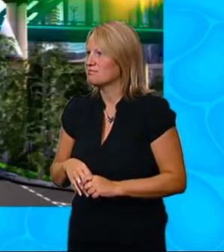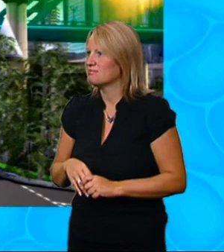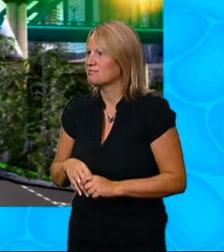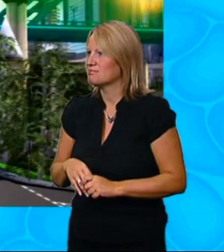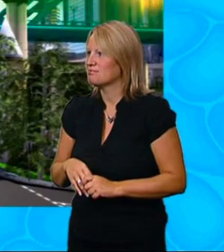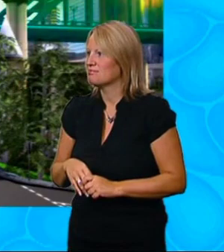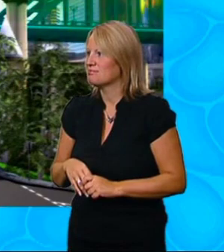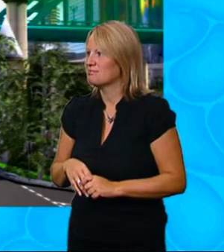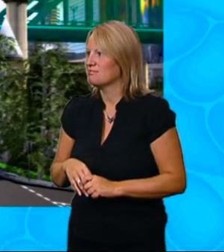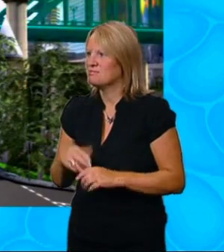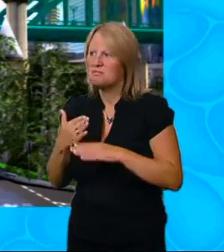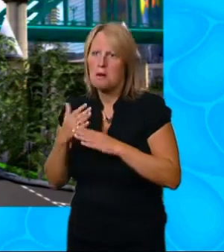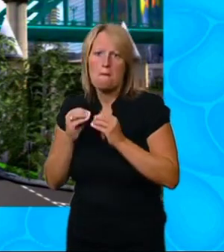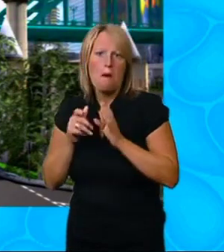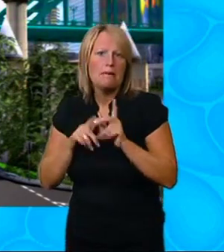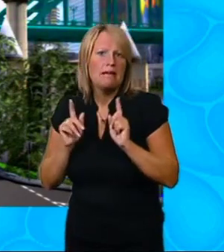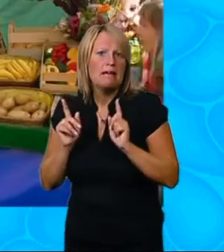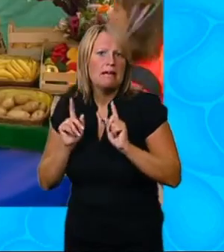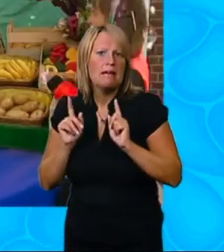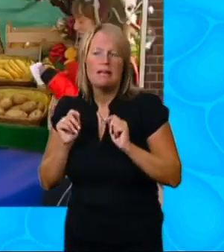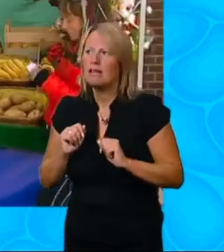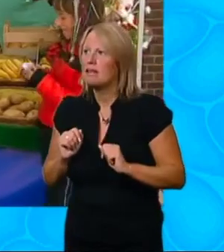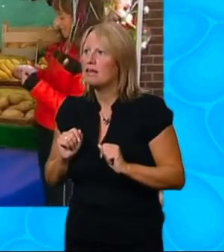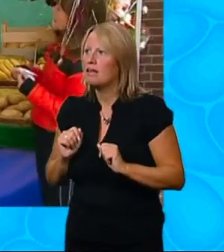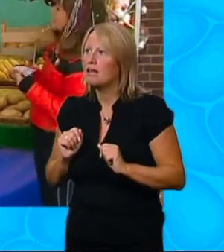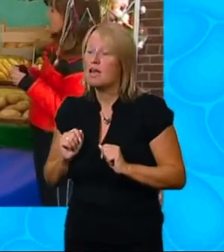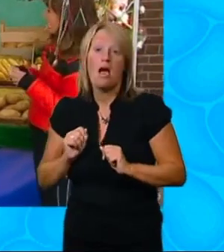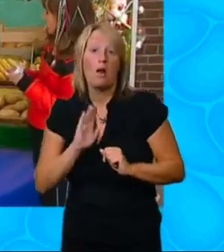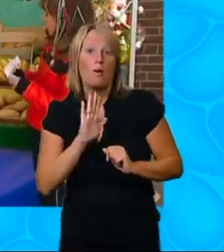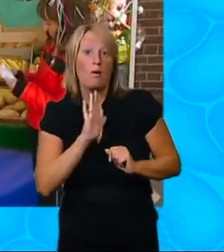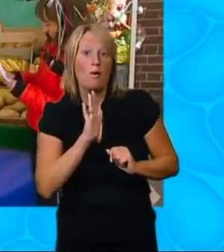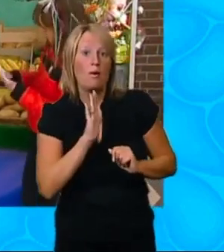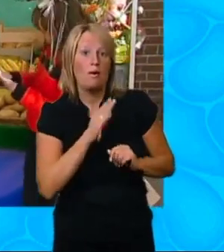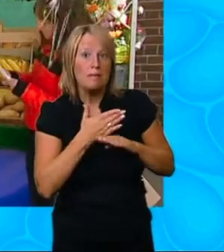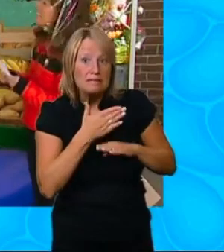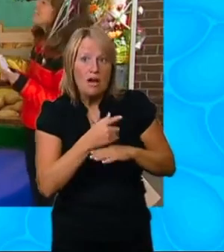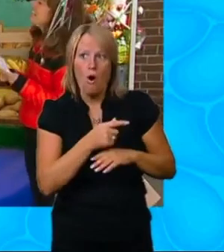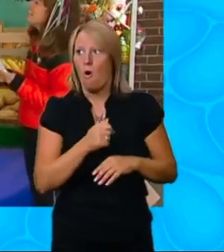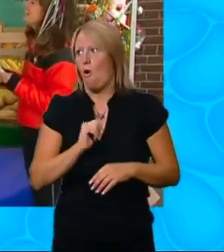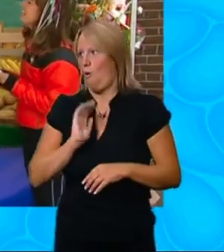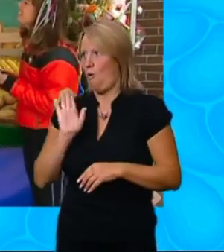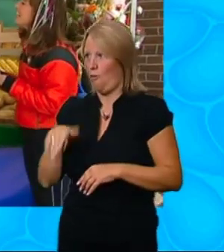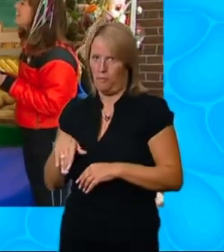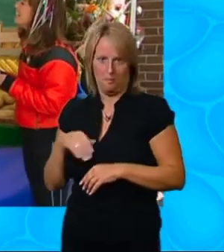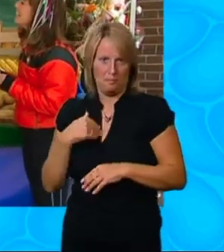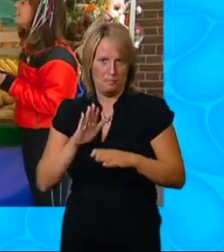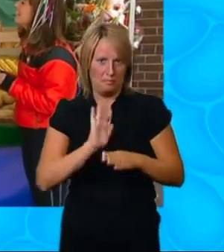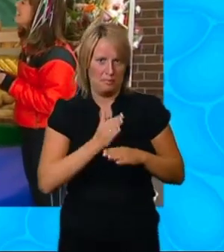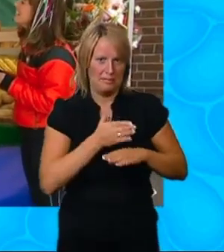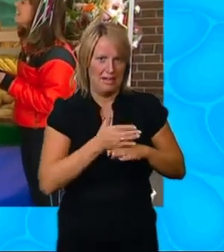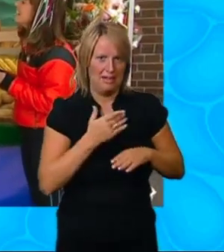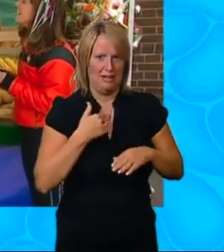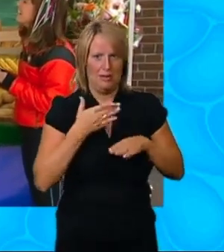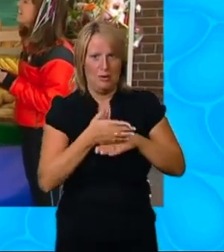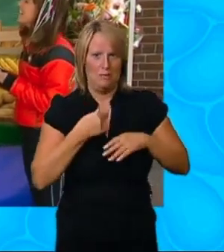What are you doing now, Daddy? Hi, Rudy. You've been busy? Oh, hello there, Bobby. I'm always busy, but never too busy to serve